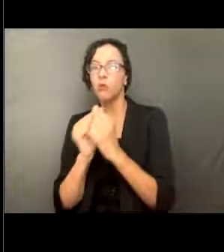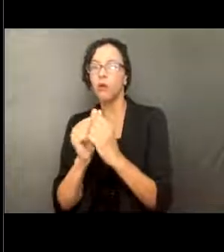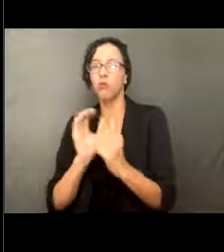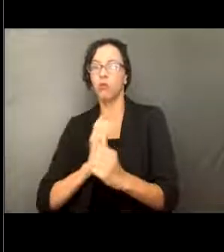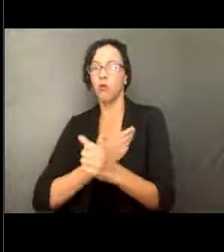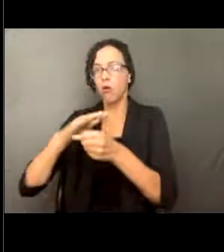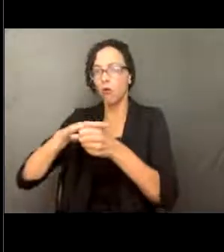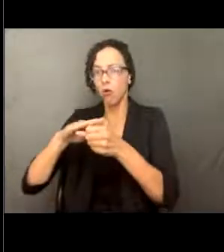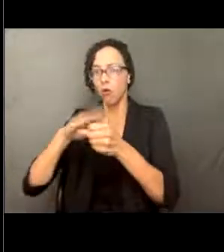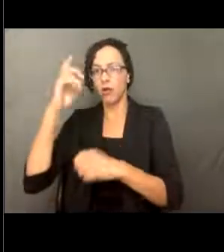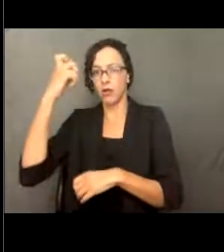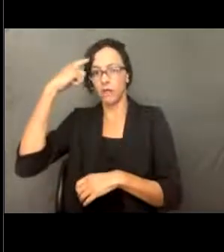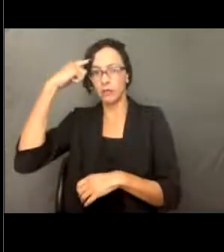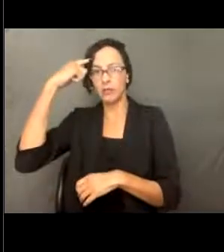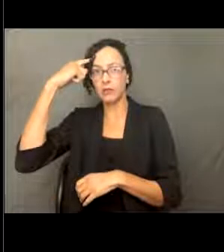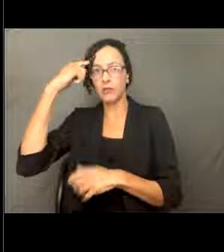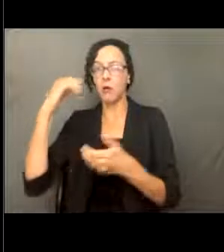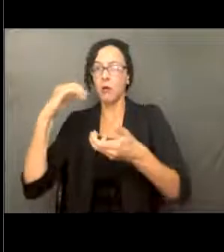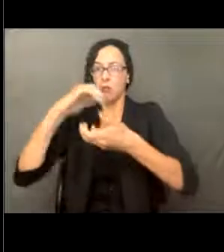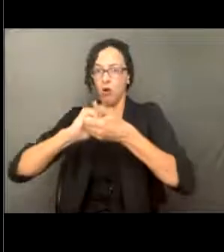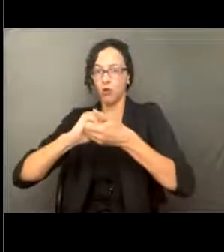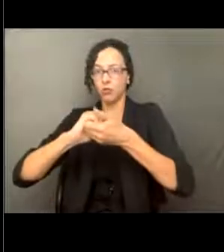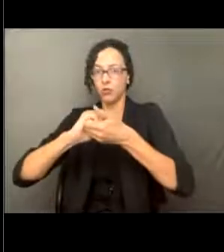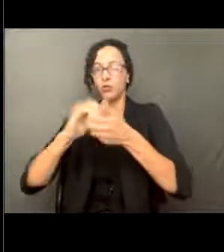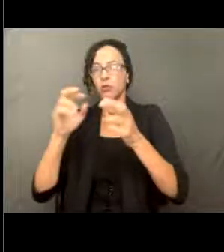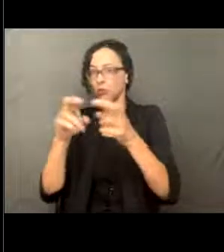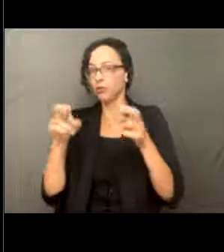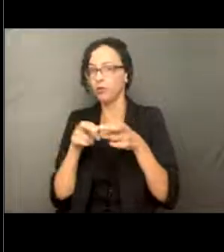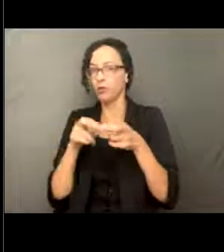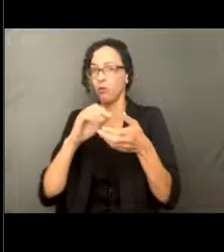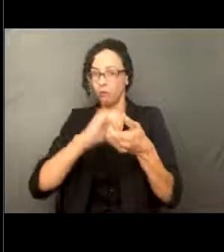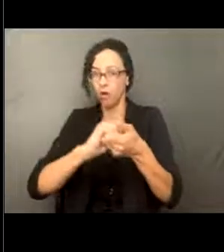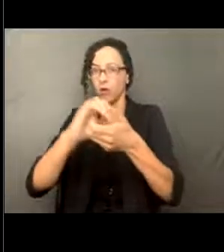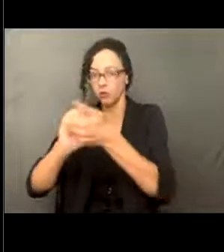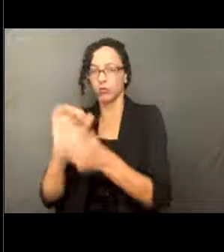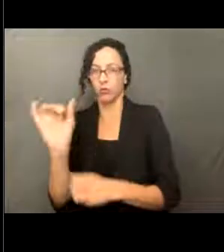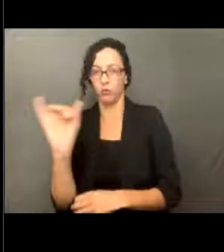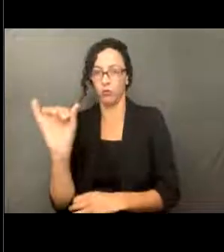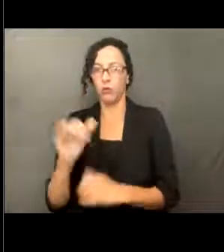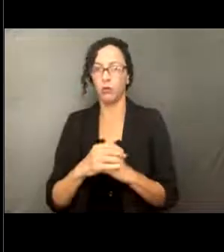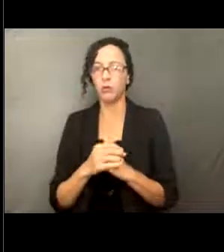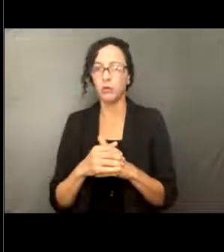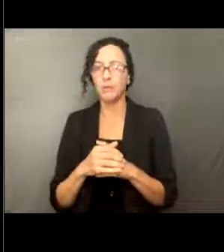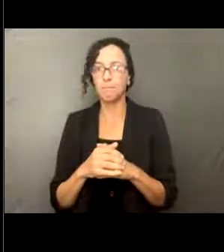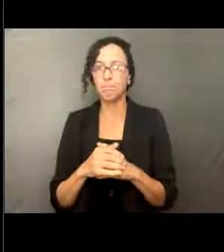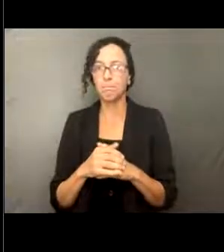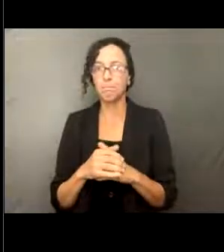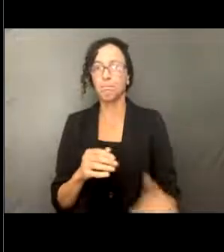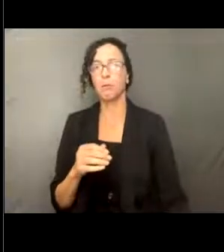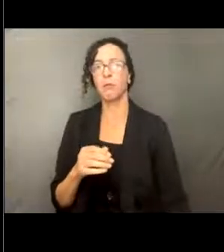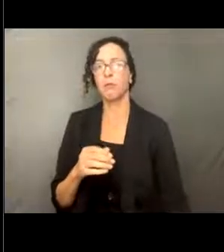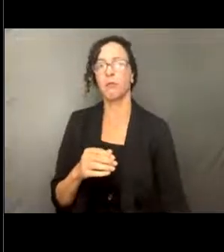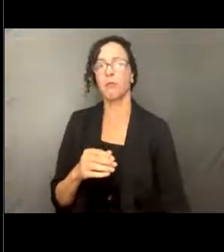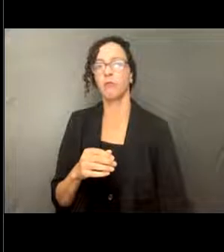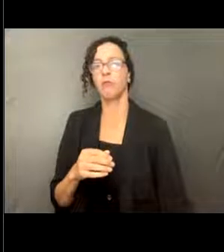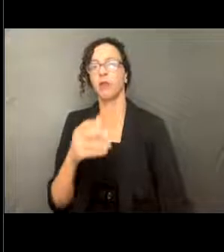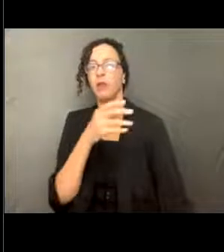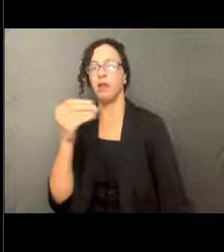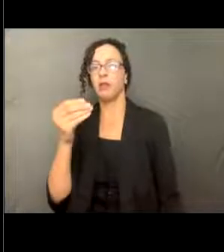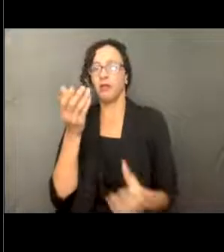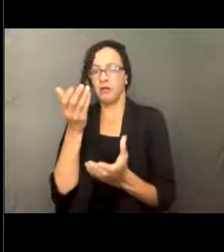local government partners and regional partners as well, and even as well many of our